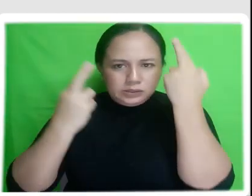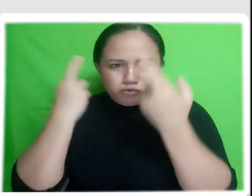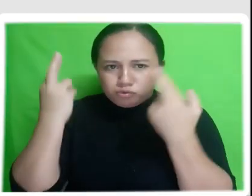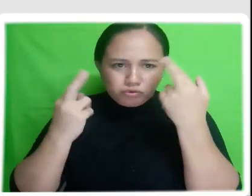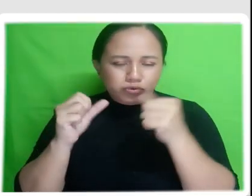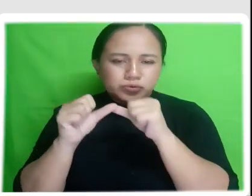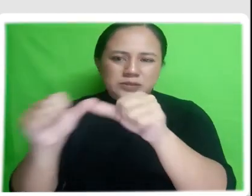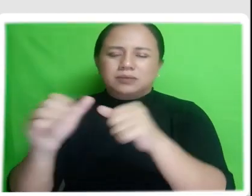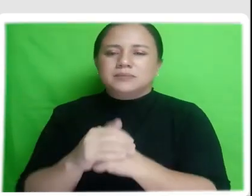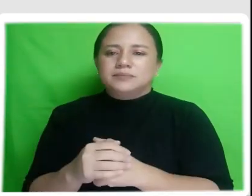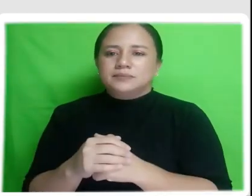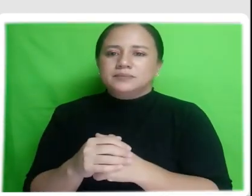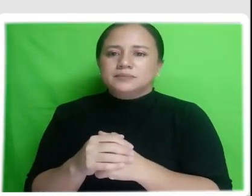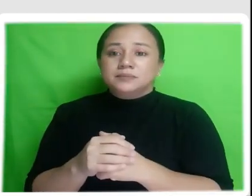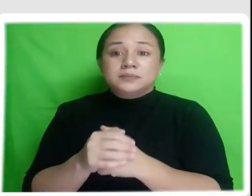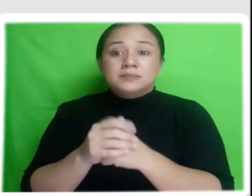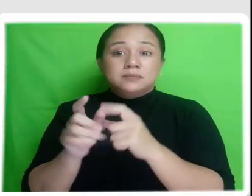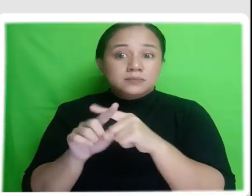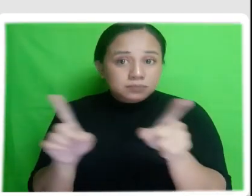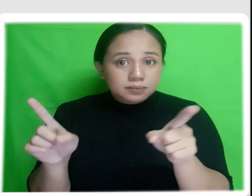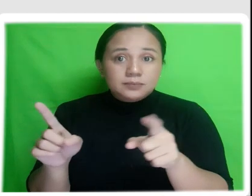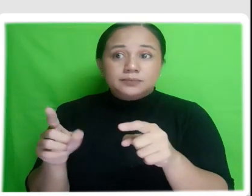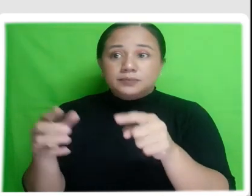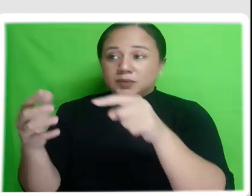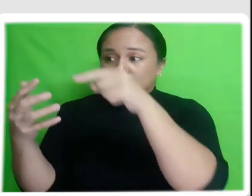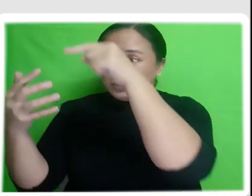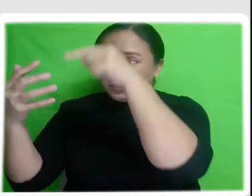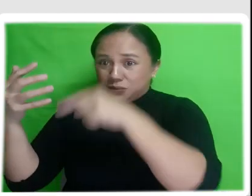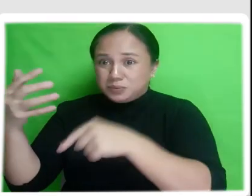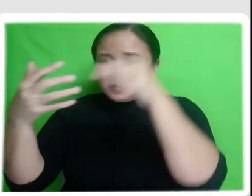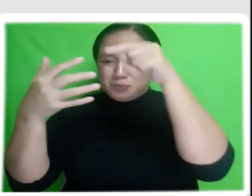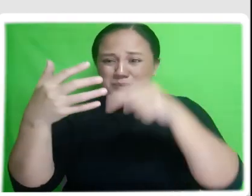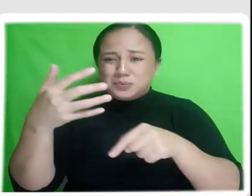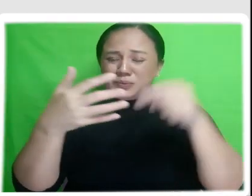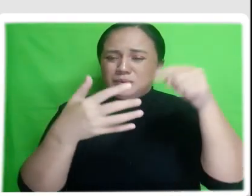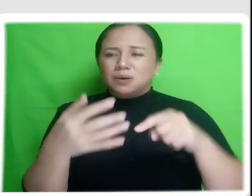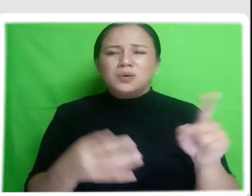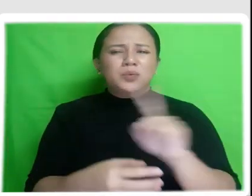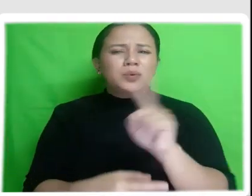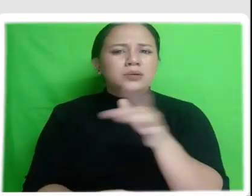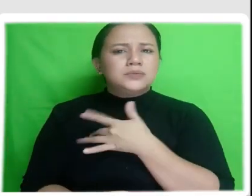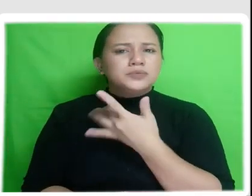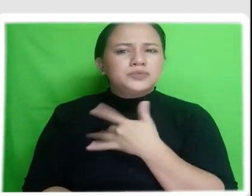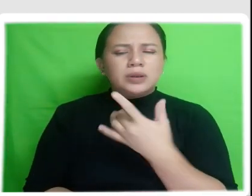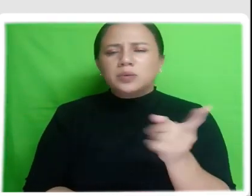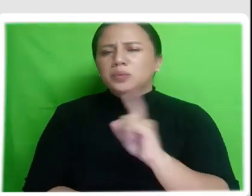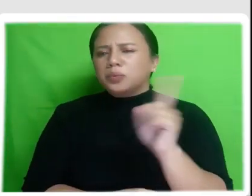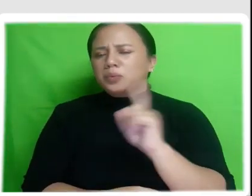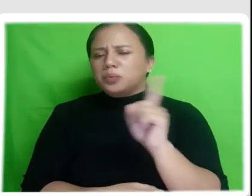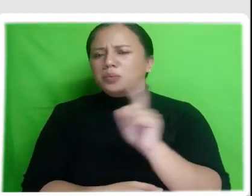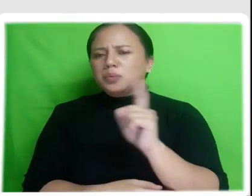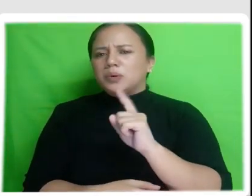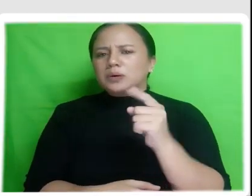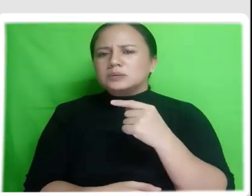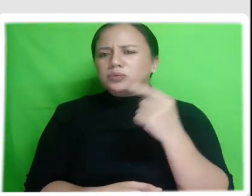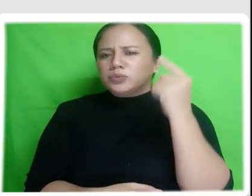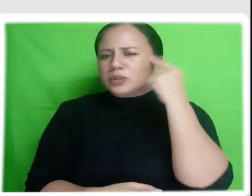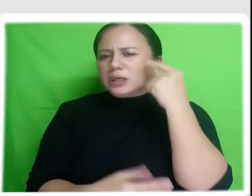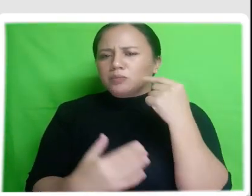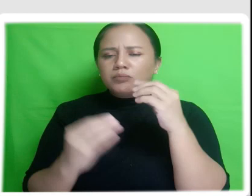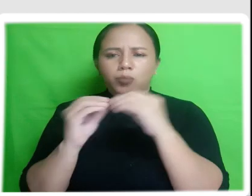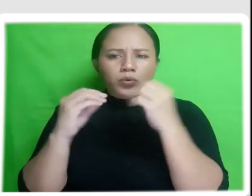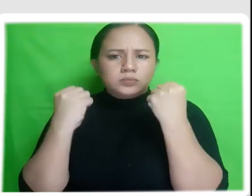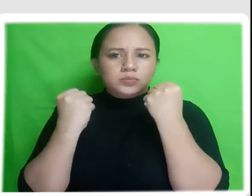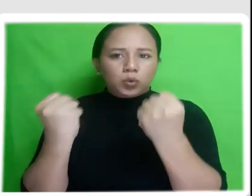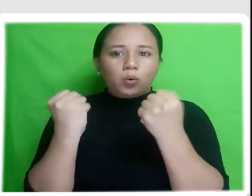yet, among these many motives, what do you feel or think at this point is the strongest as of now? Is